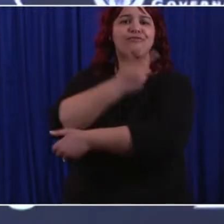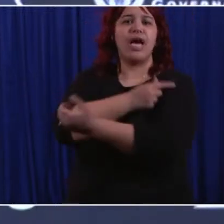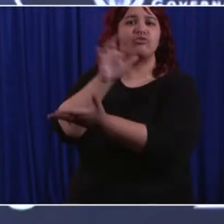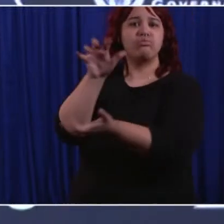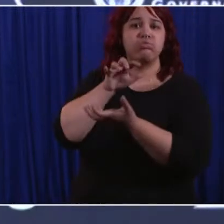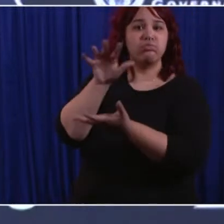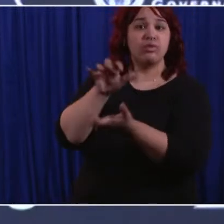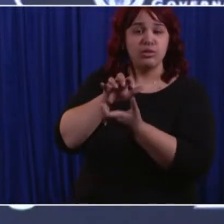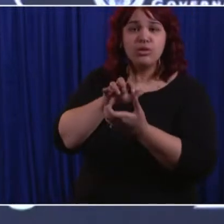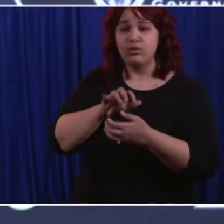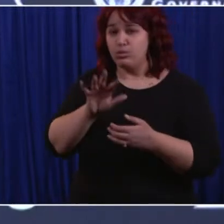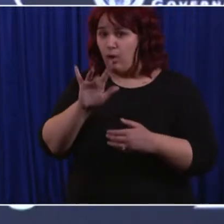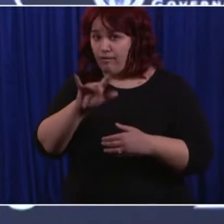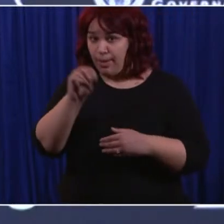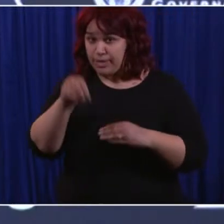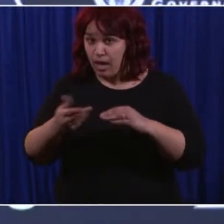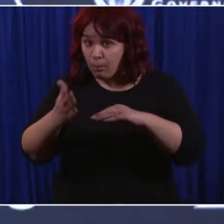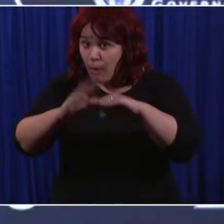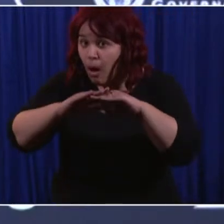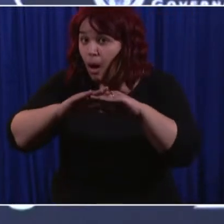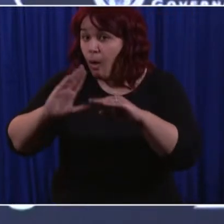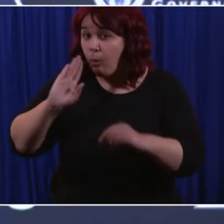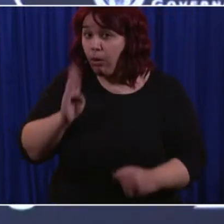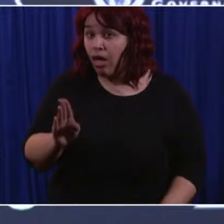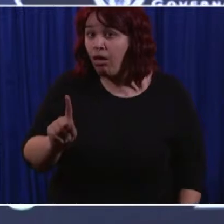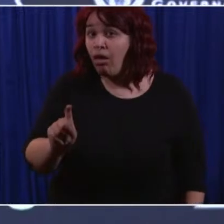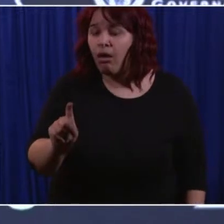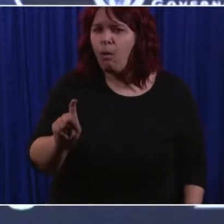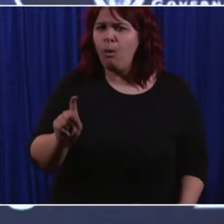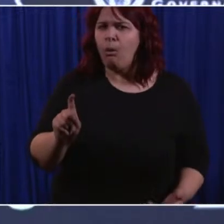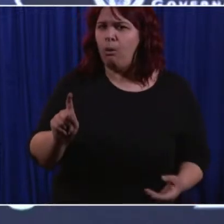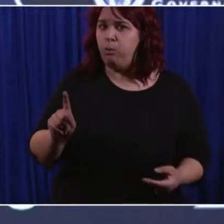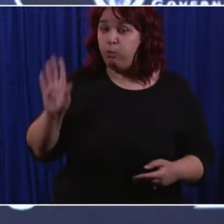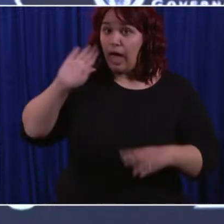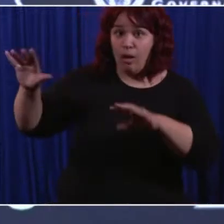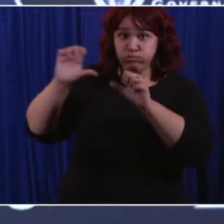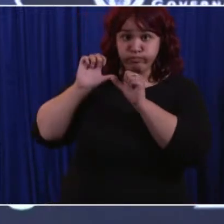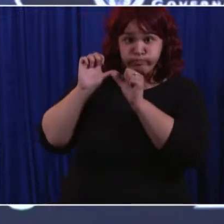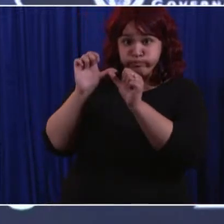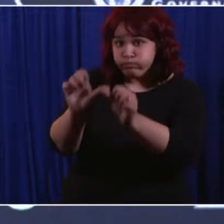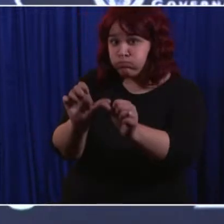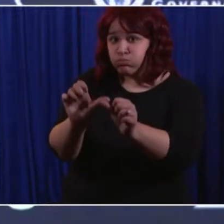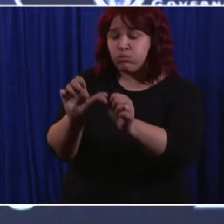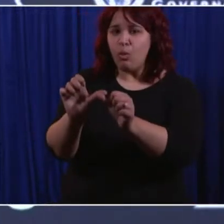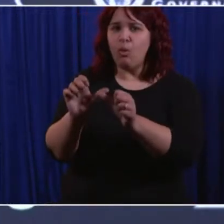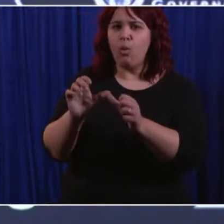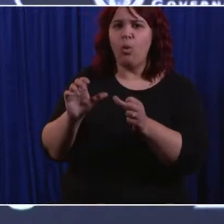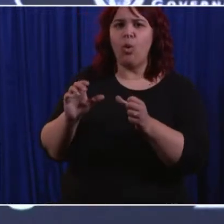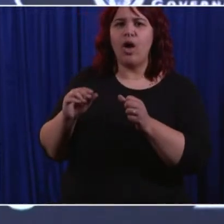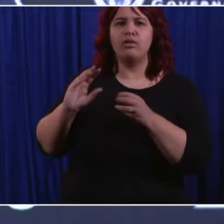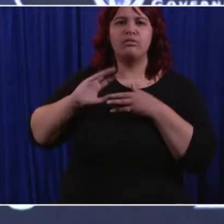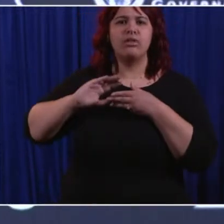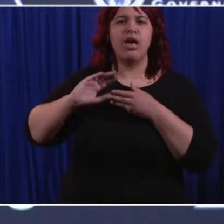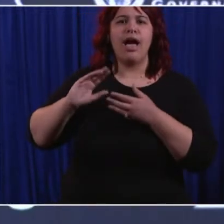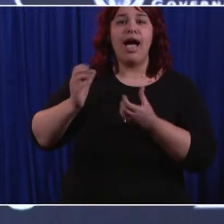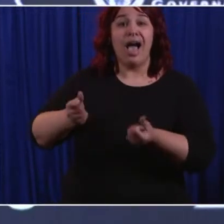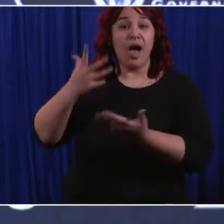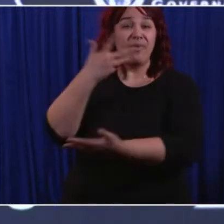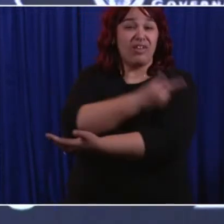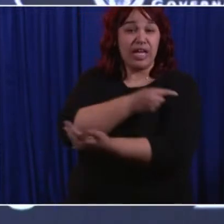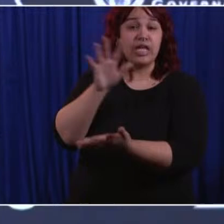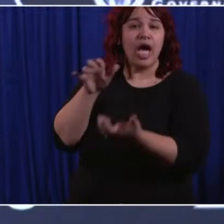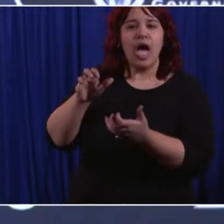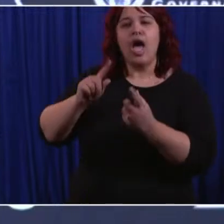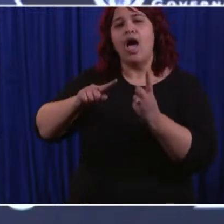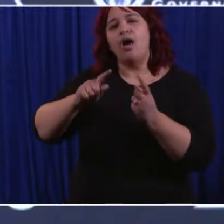increase of 25% by then? Is that the track, or is it still fluctuating and no one can predict at this